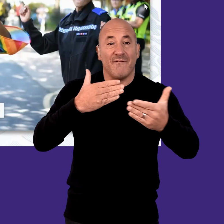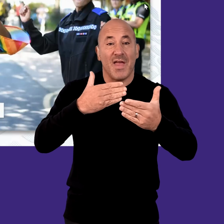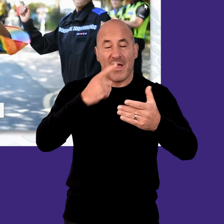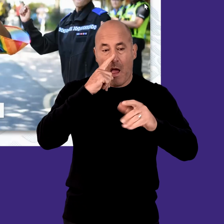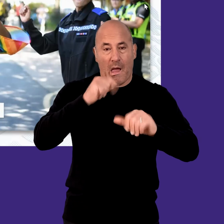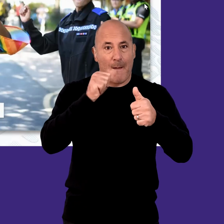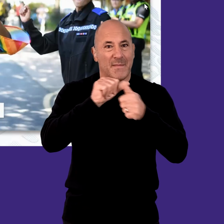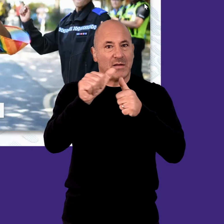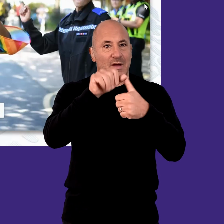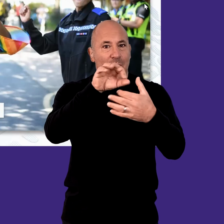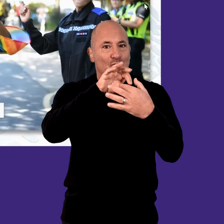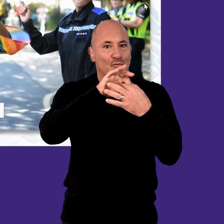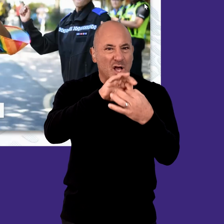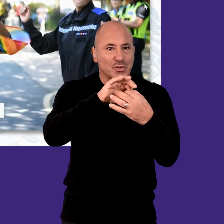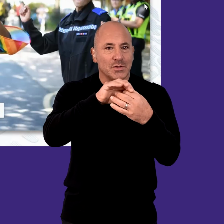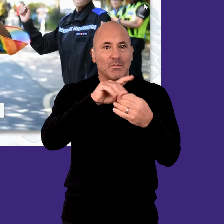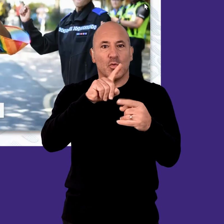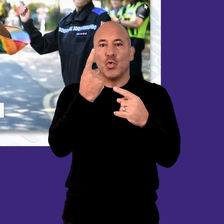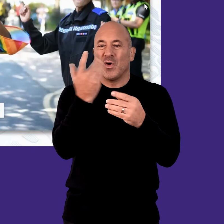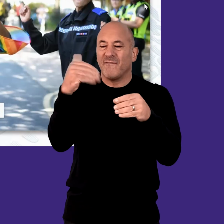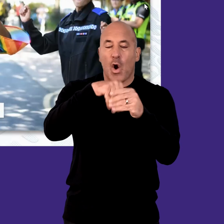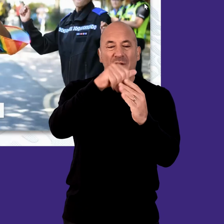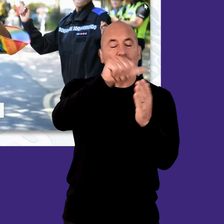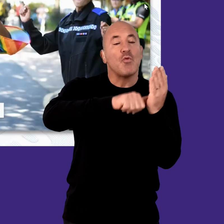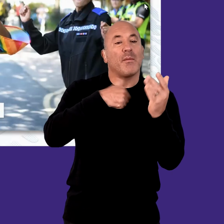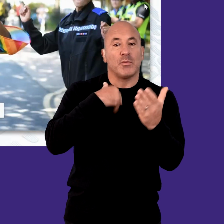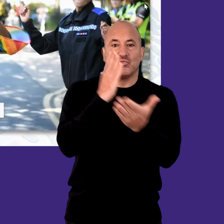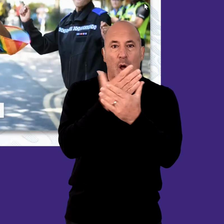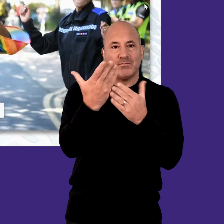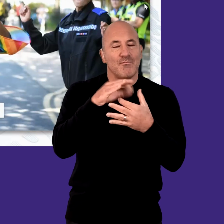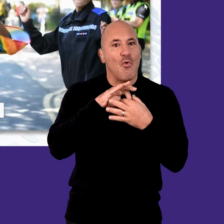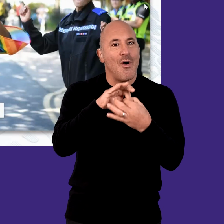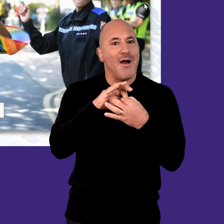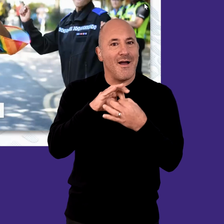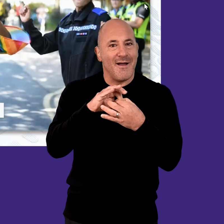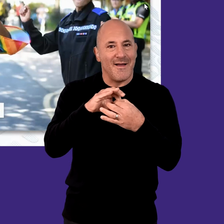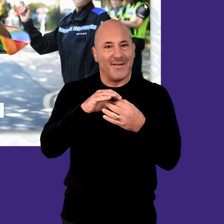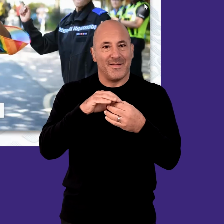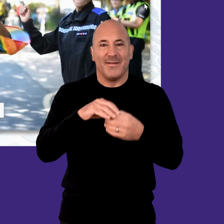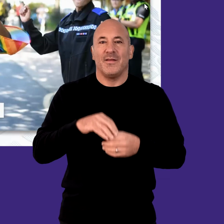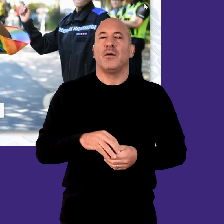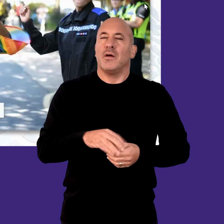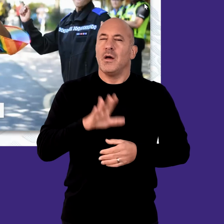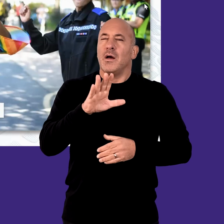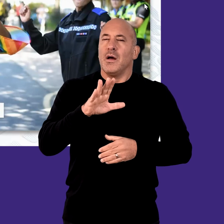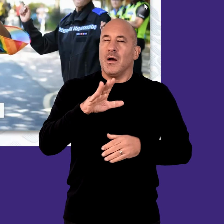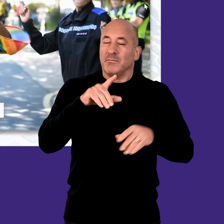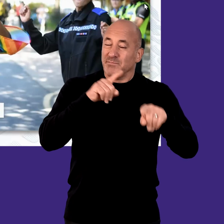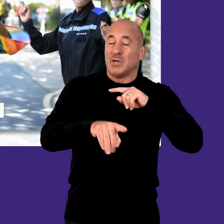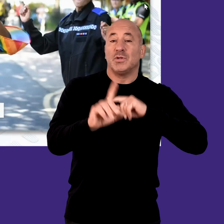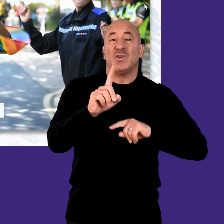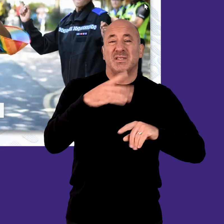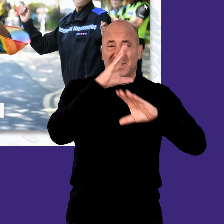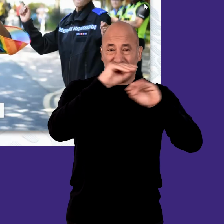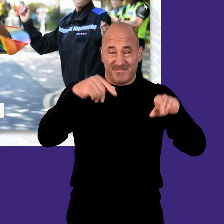of the delivery, we were able to try and build those more positive relationships and trust from those who were taking part in the